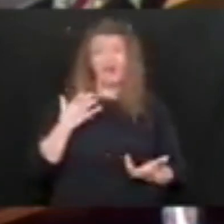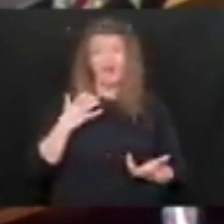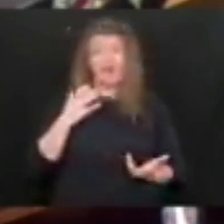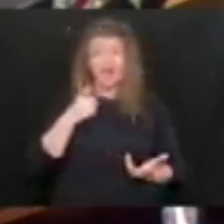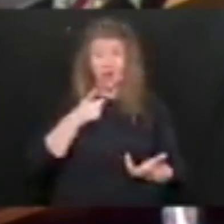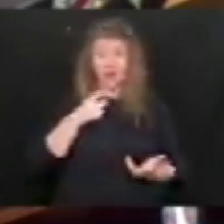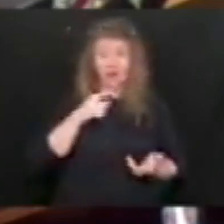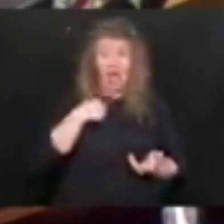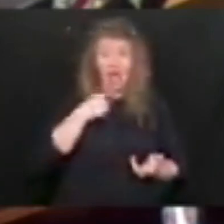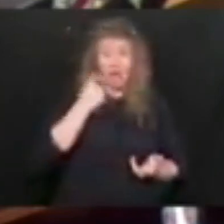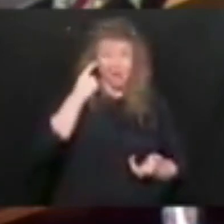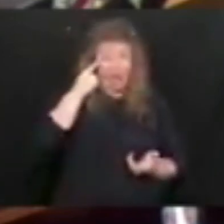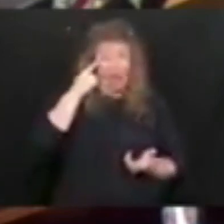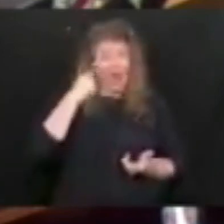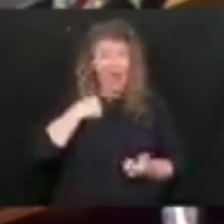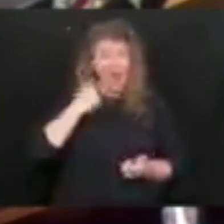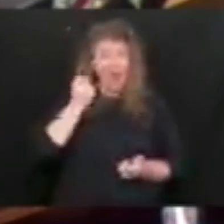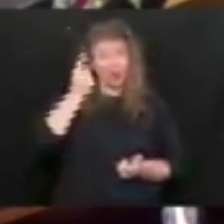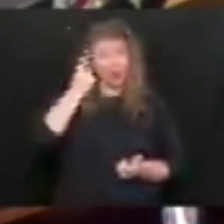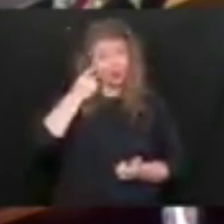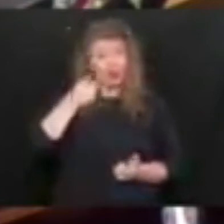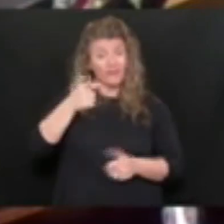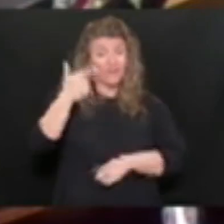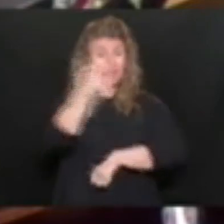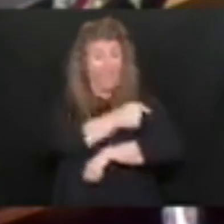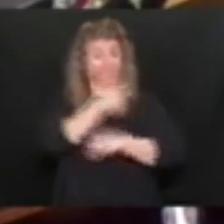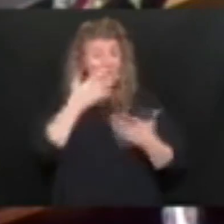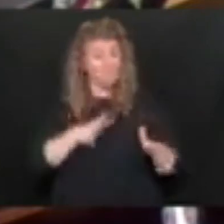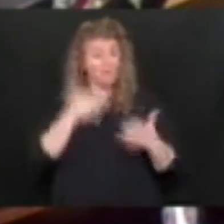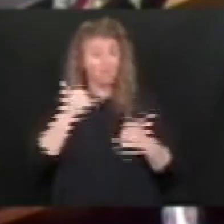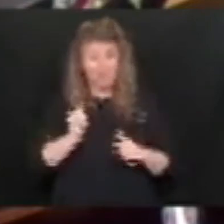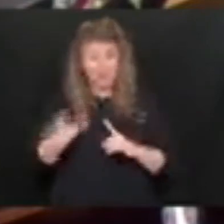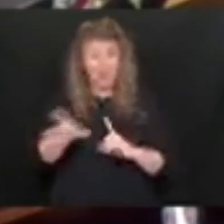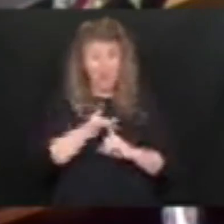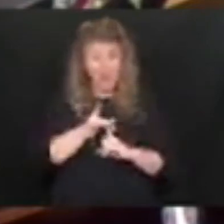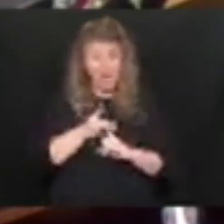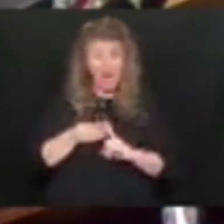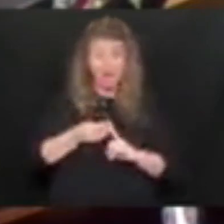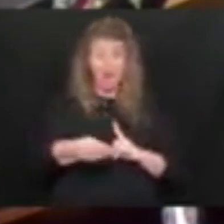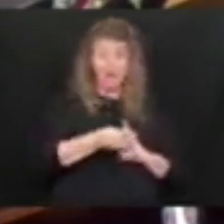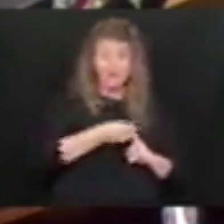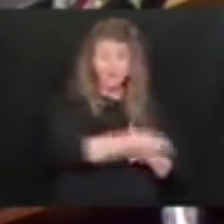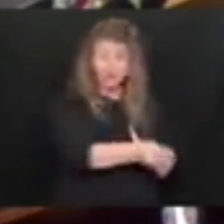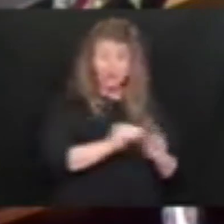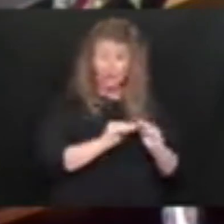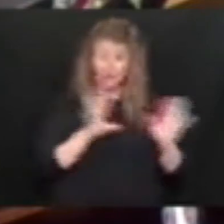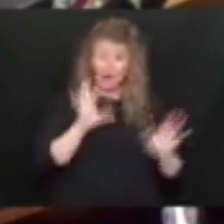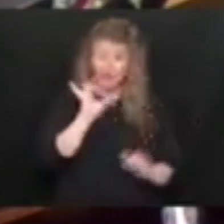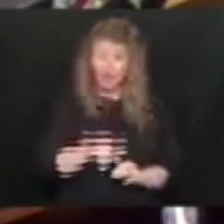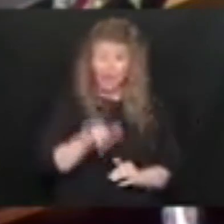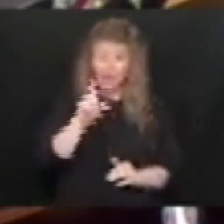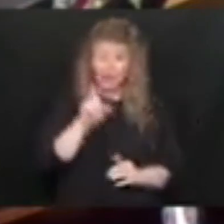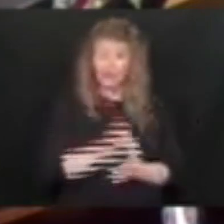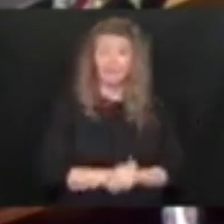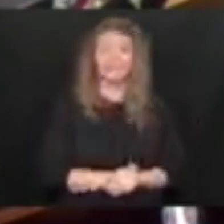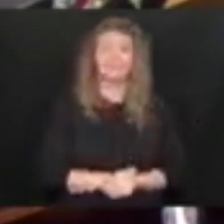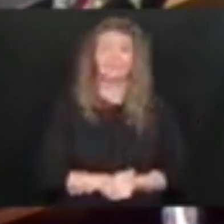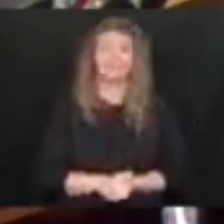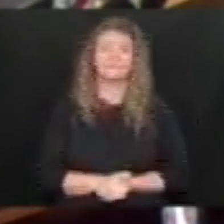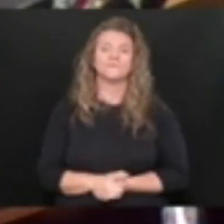still carry the virus and spread it. So can you kind of clarify that issue of stopping the transmission?